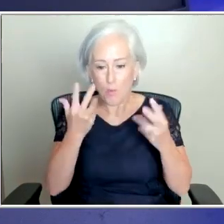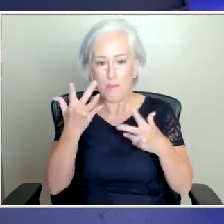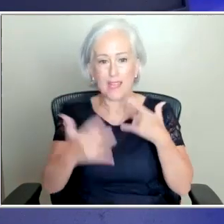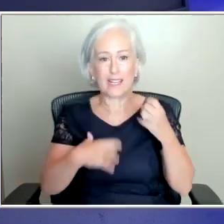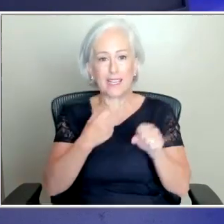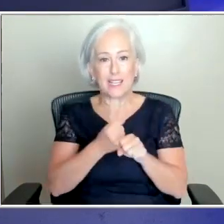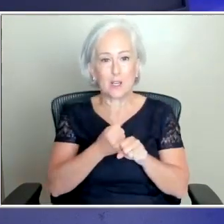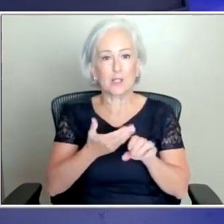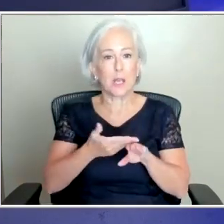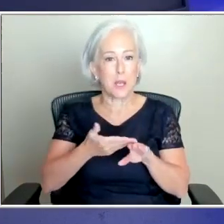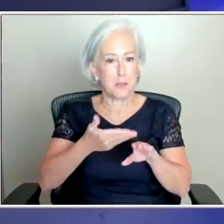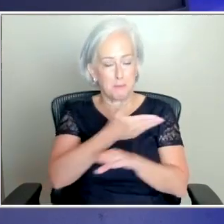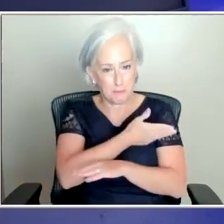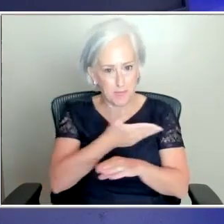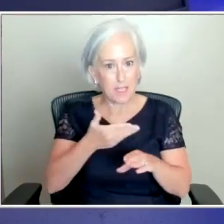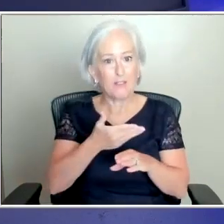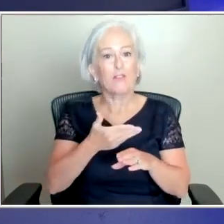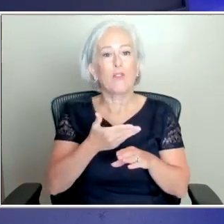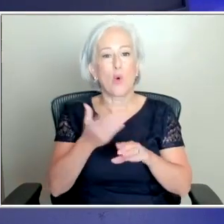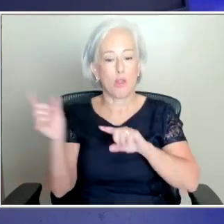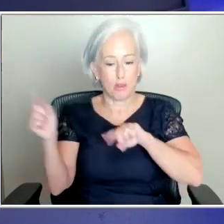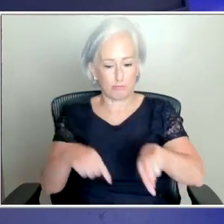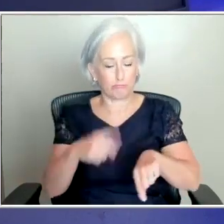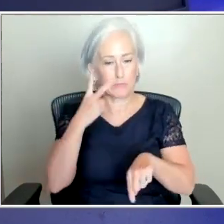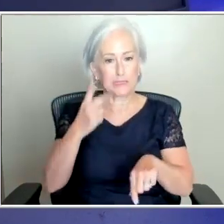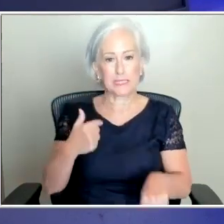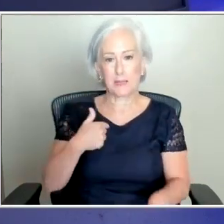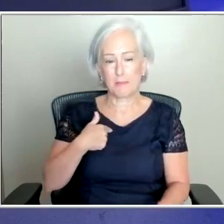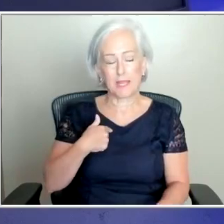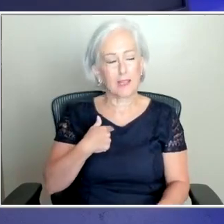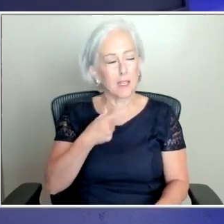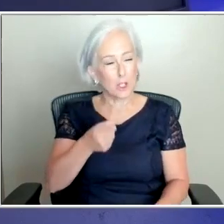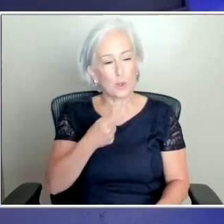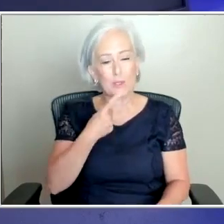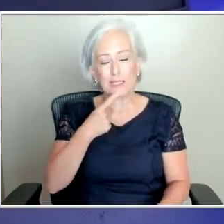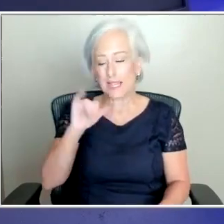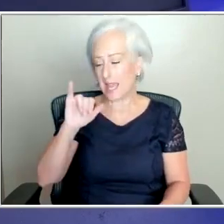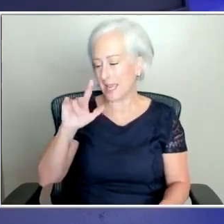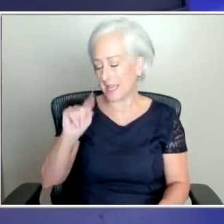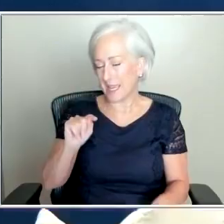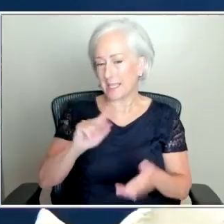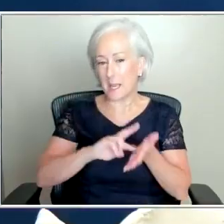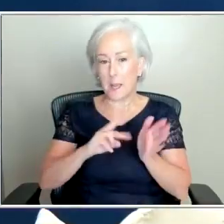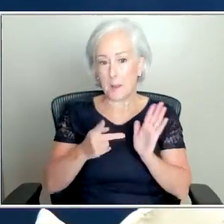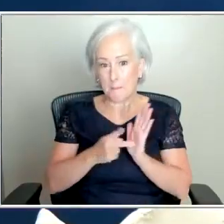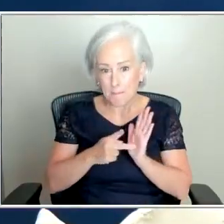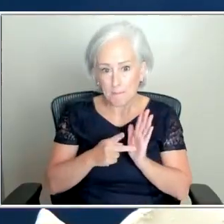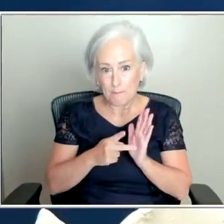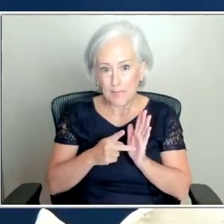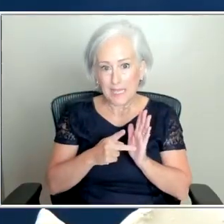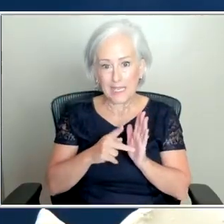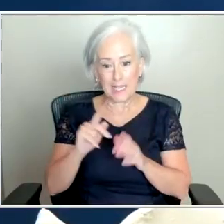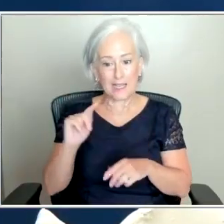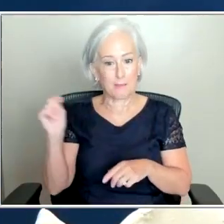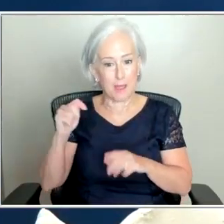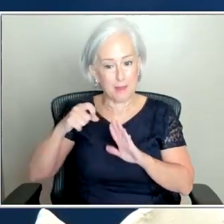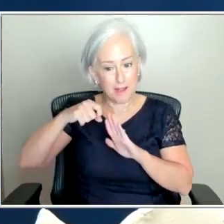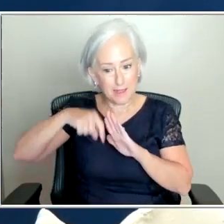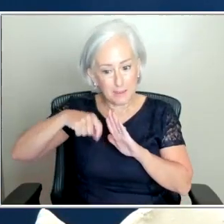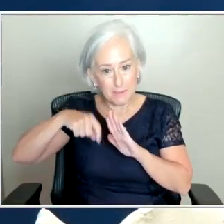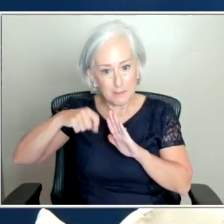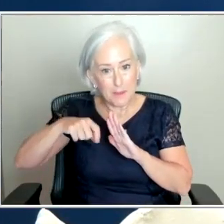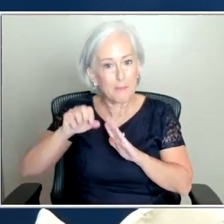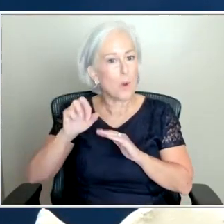just talking about incontinence, or are we talking about other things that have to do with the pelvic floor? Yeah, there are a whole host of issues that the pelvic